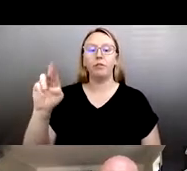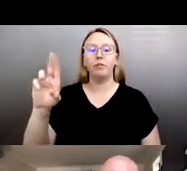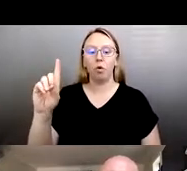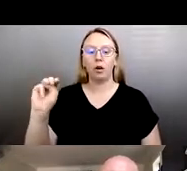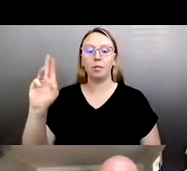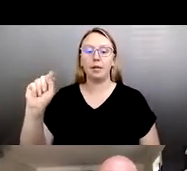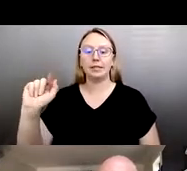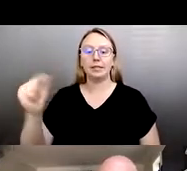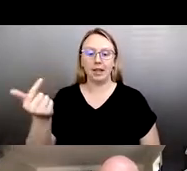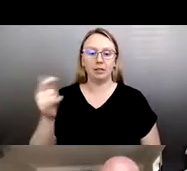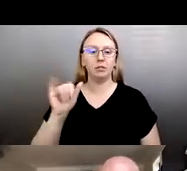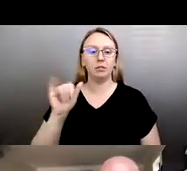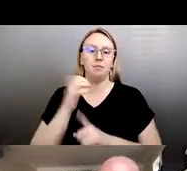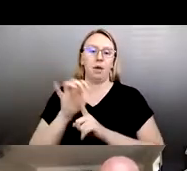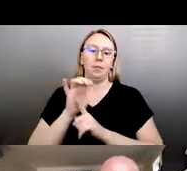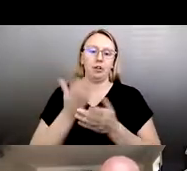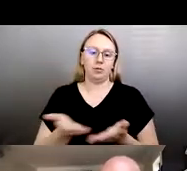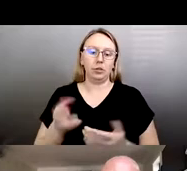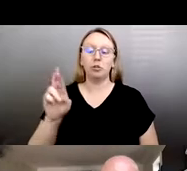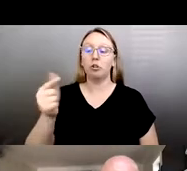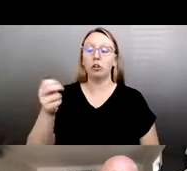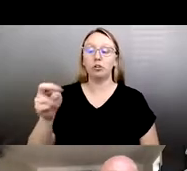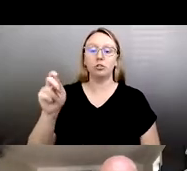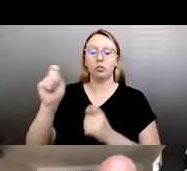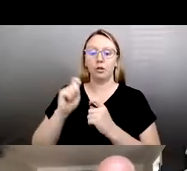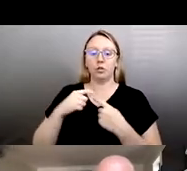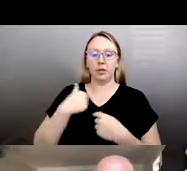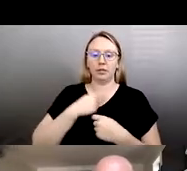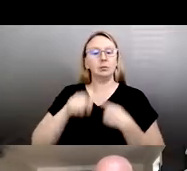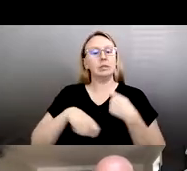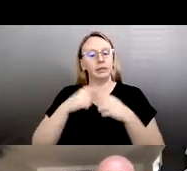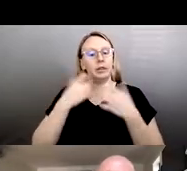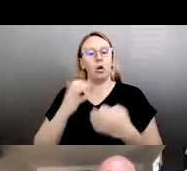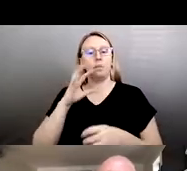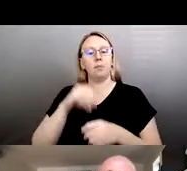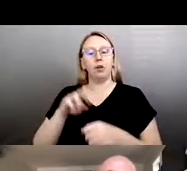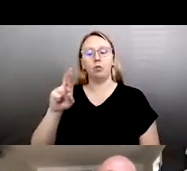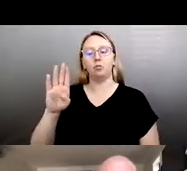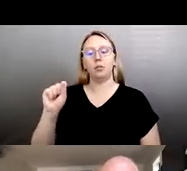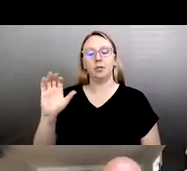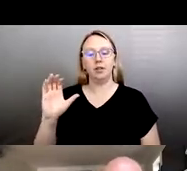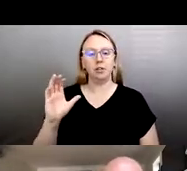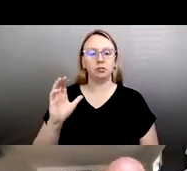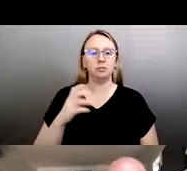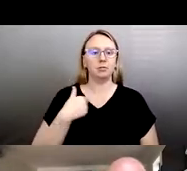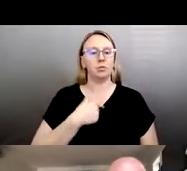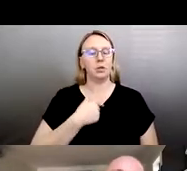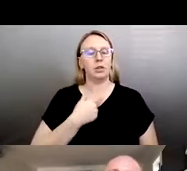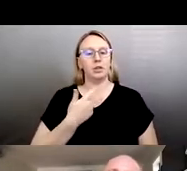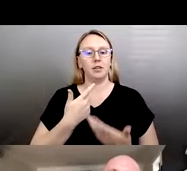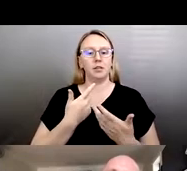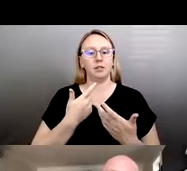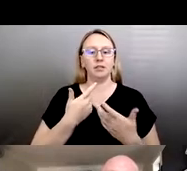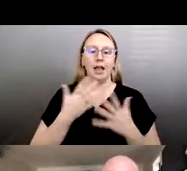objects. Roger left this with us and specifically wanted it to be a part of the Roger Brown study collection. And so we kind of break HAHS